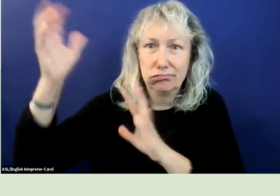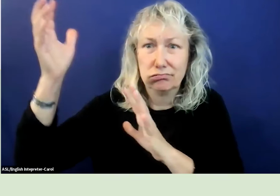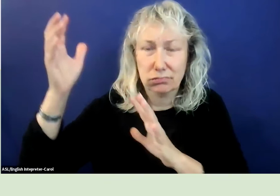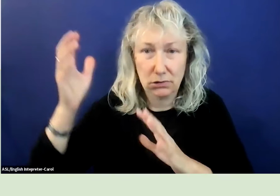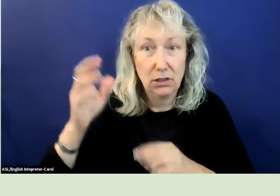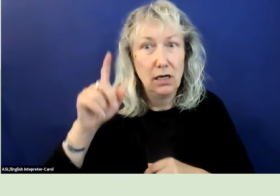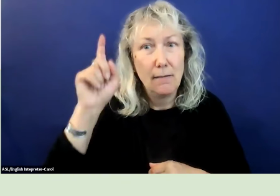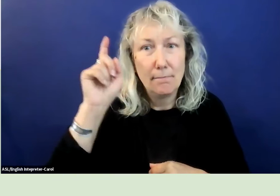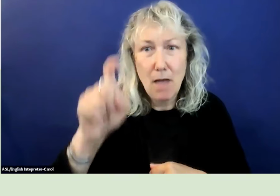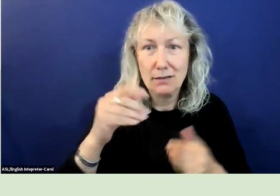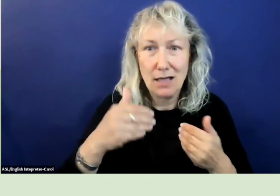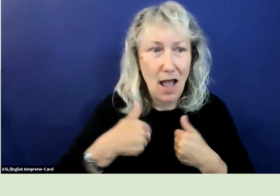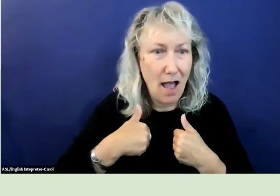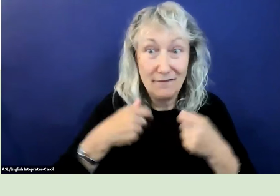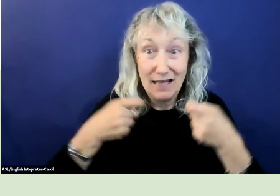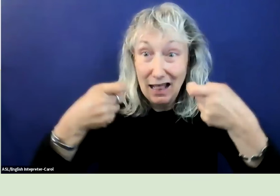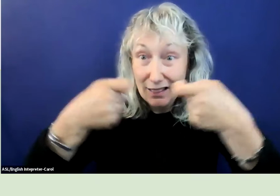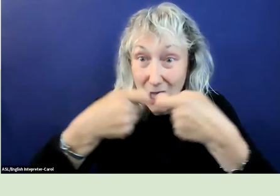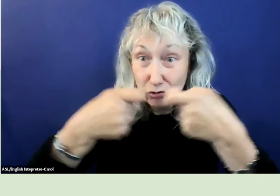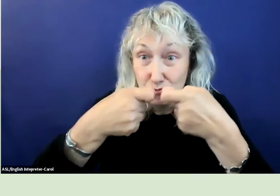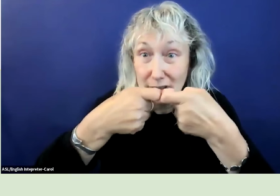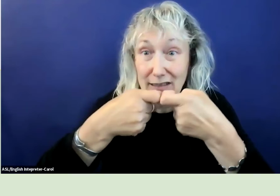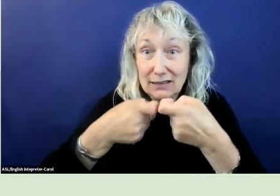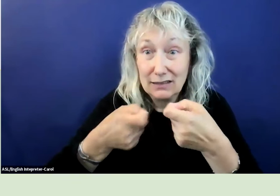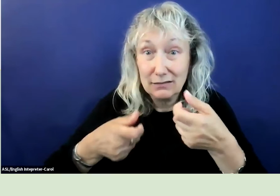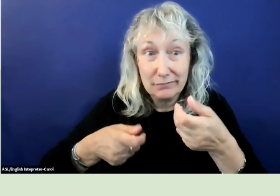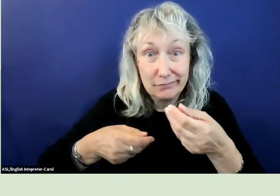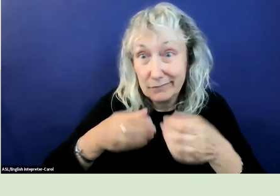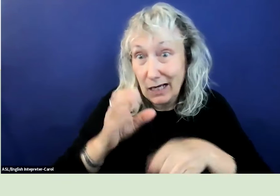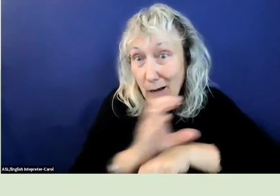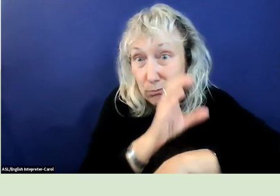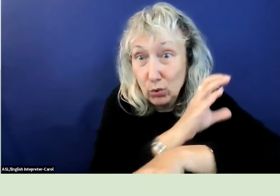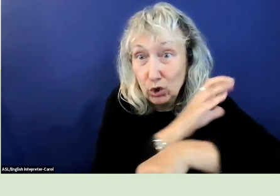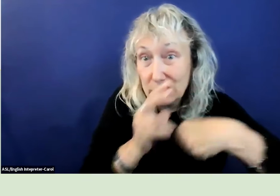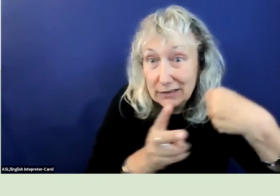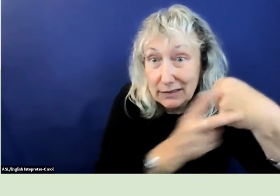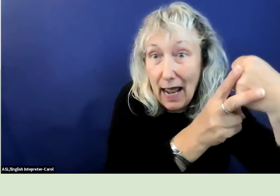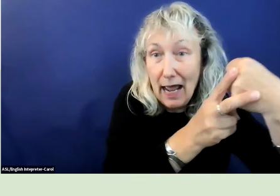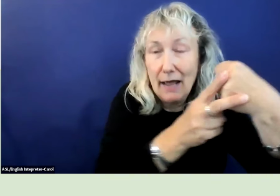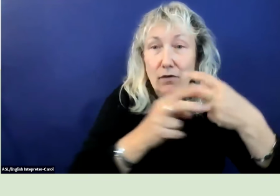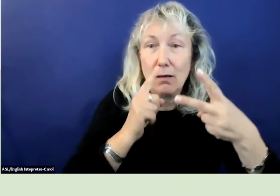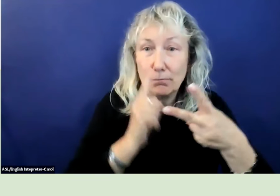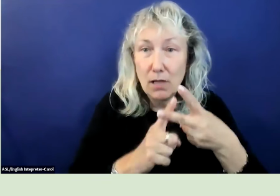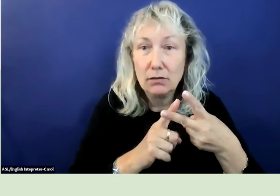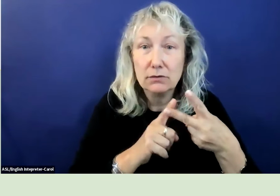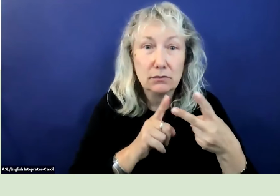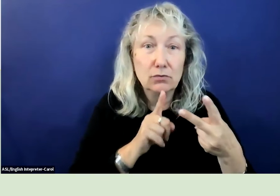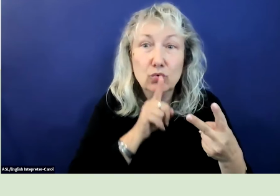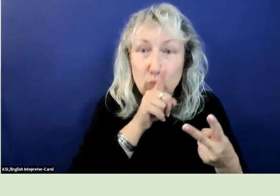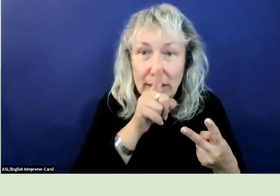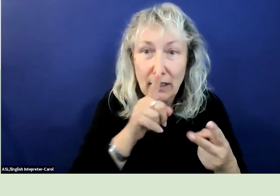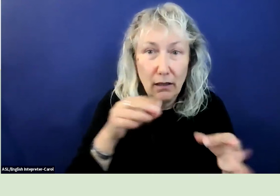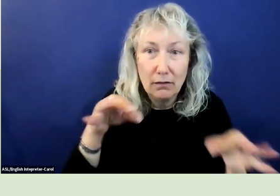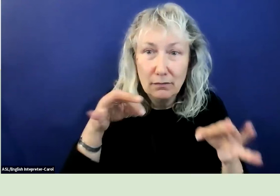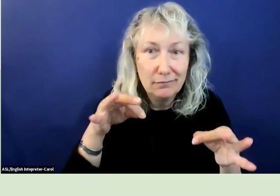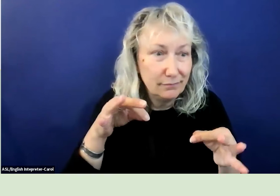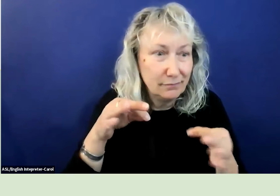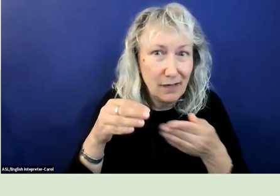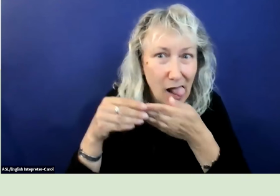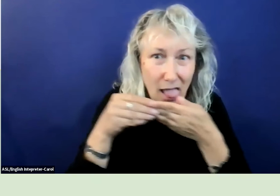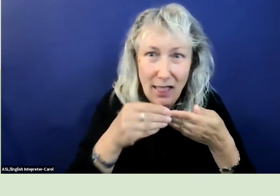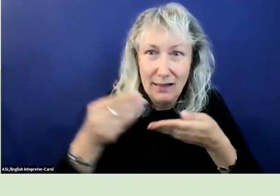digital backups, storing it in an original or storing it in a safe envelope